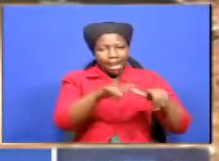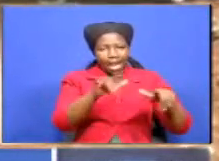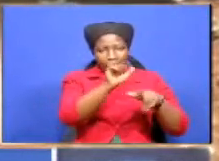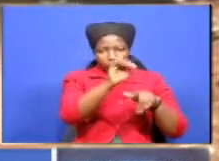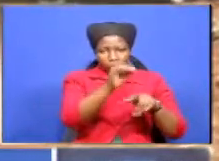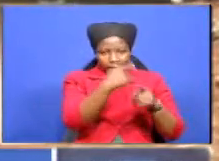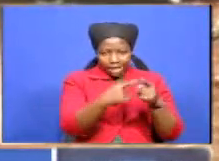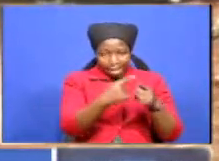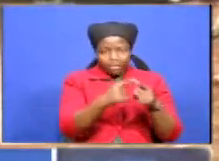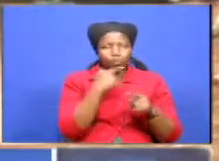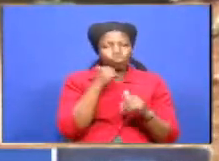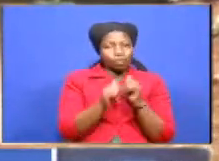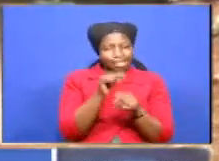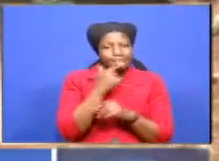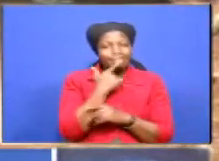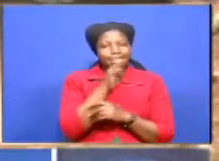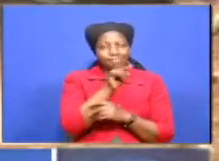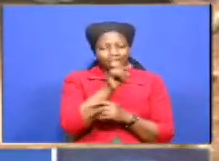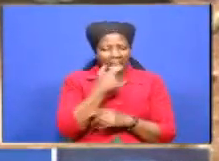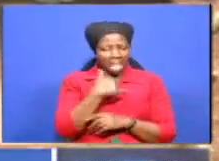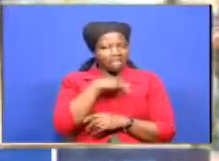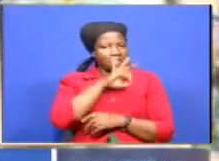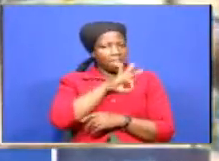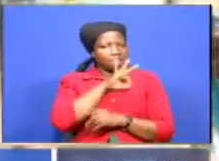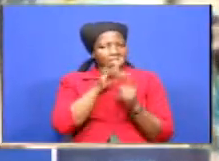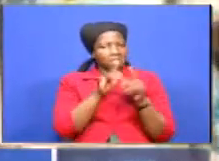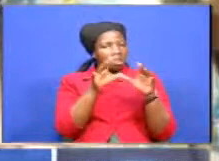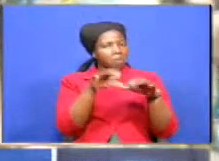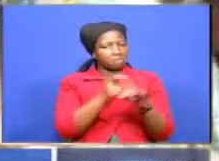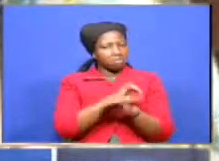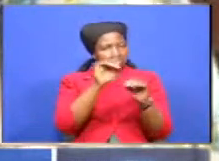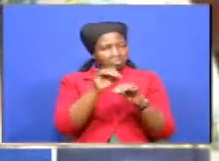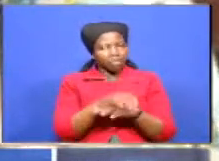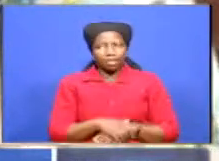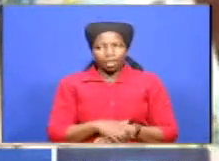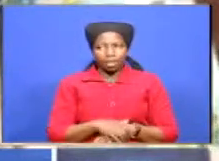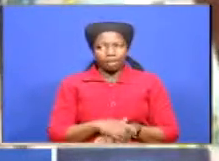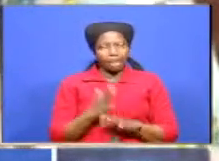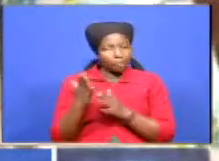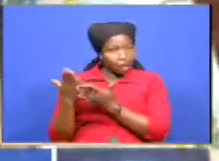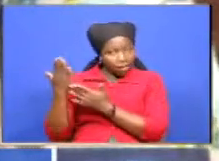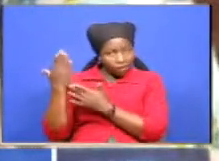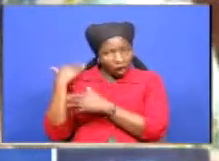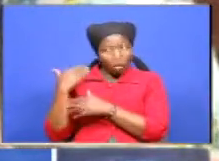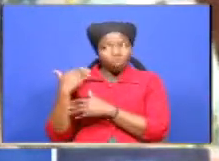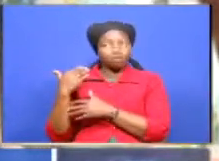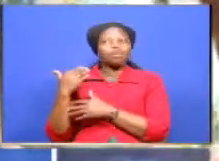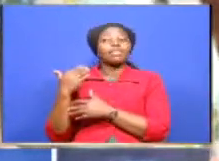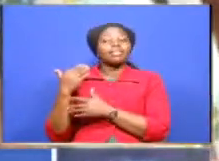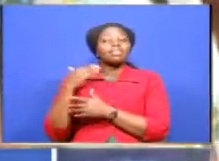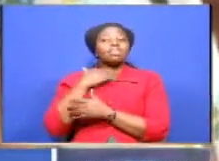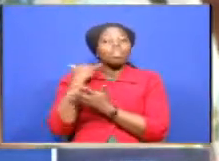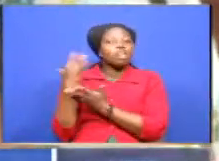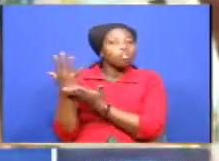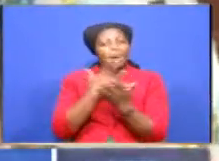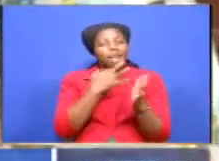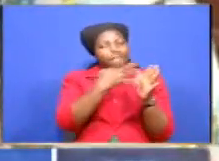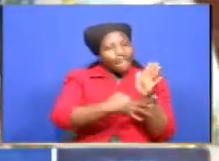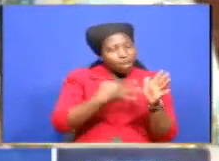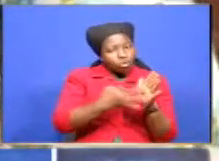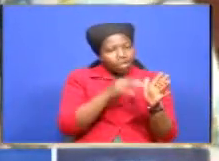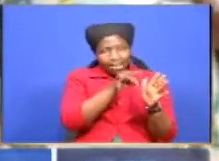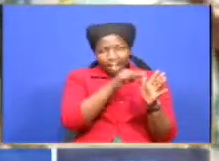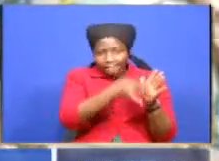they said has had no benefit to the community. Tulikuwa tuletewe factory. Hii factory ingesaidia watoto